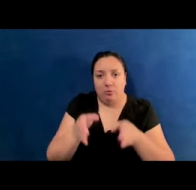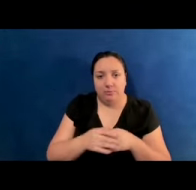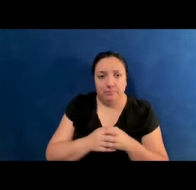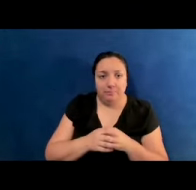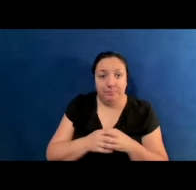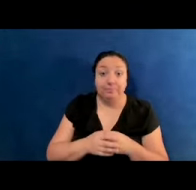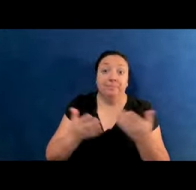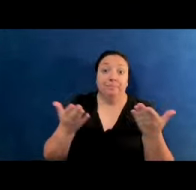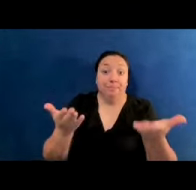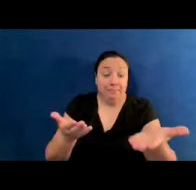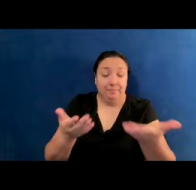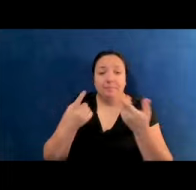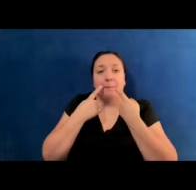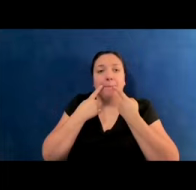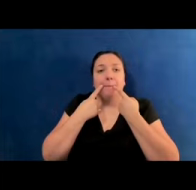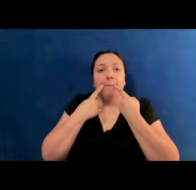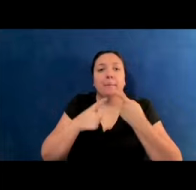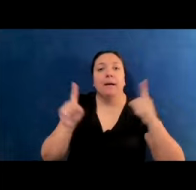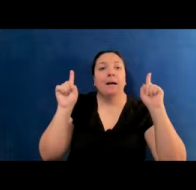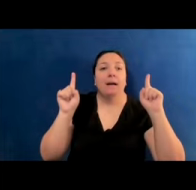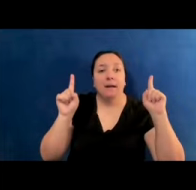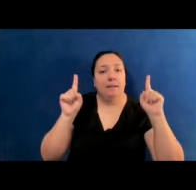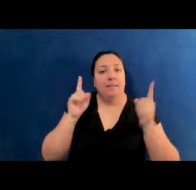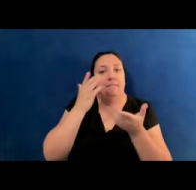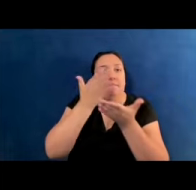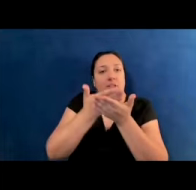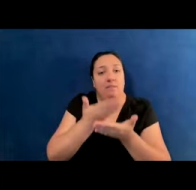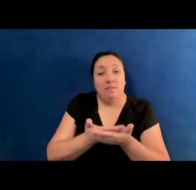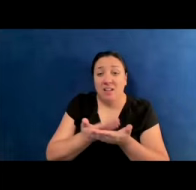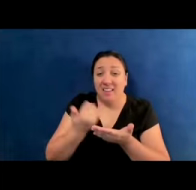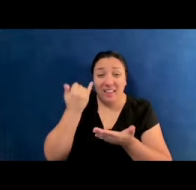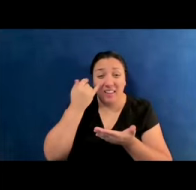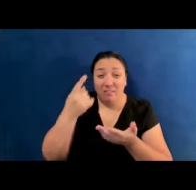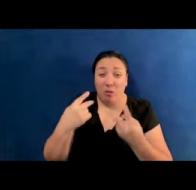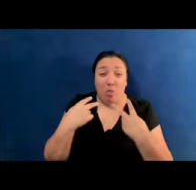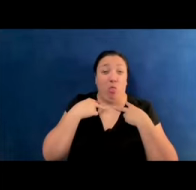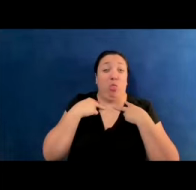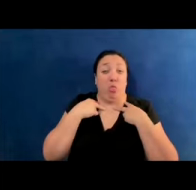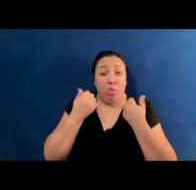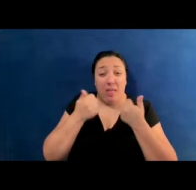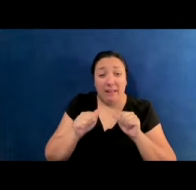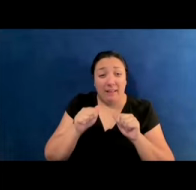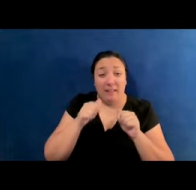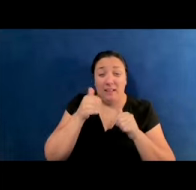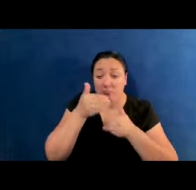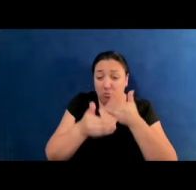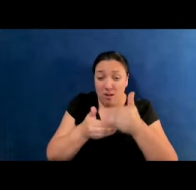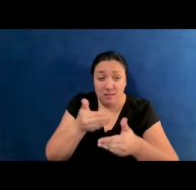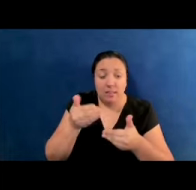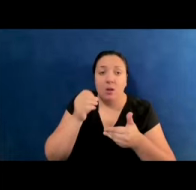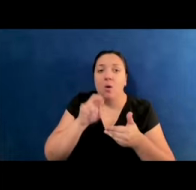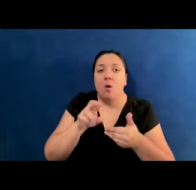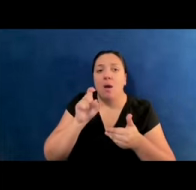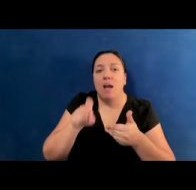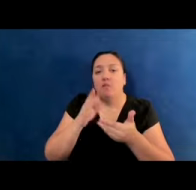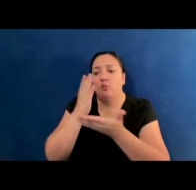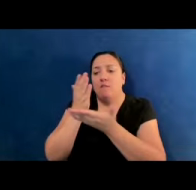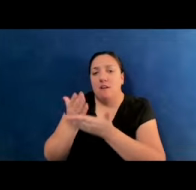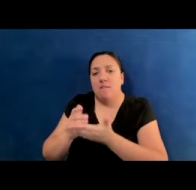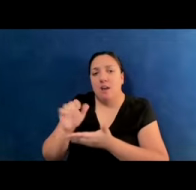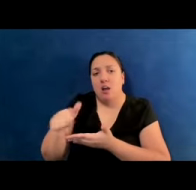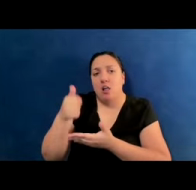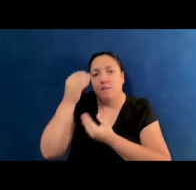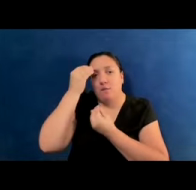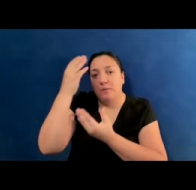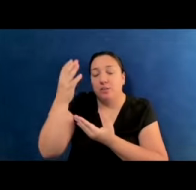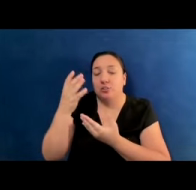been successfully verified. If you get stuck in any part of this situation or need to verify additional information, the